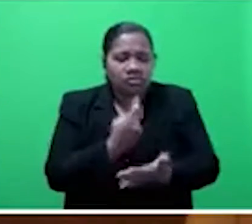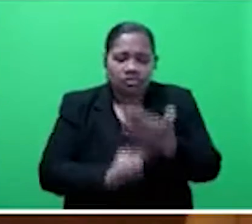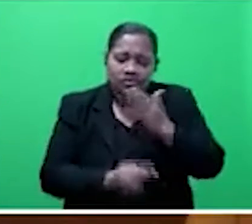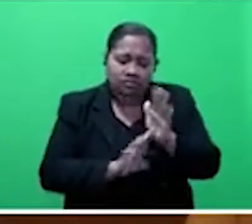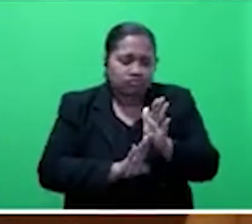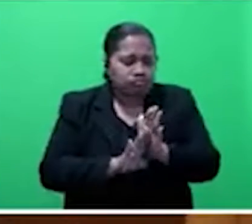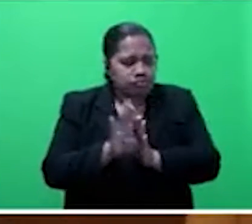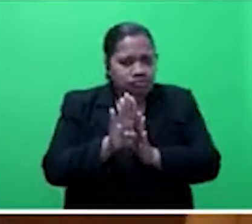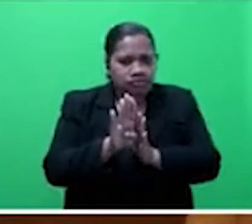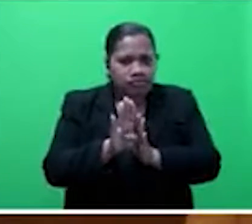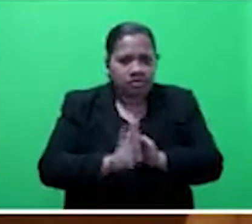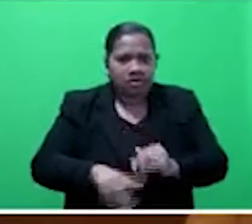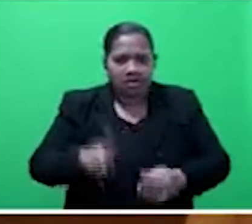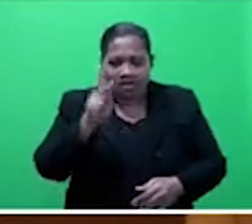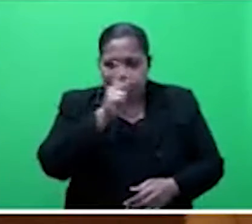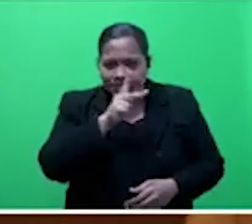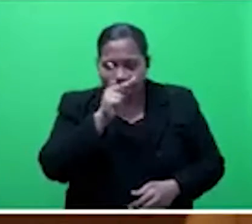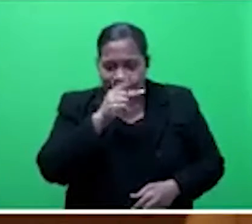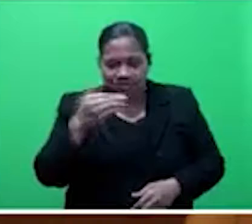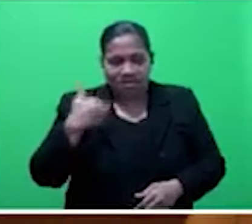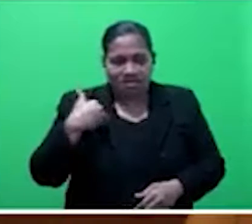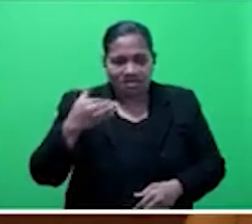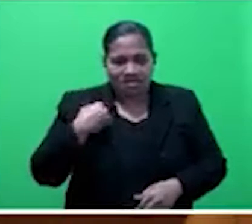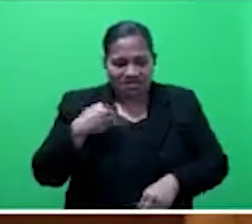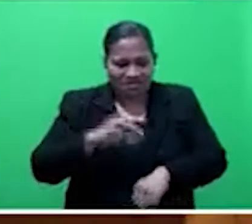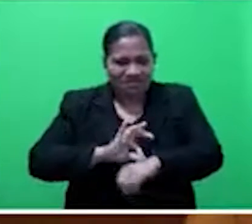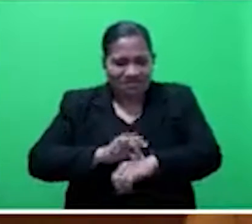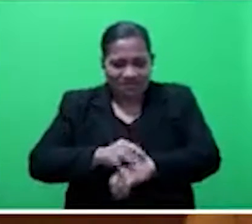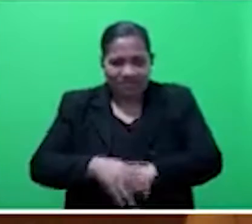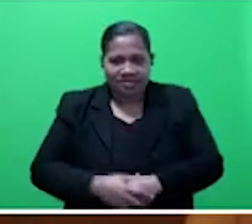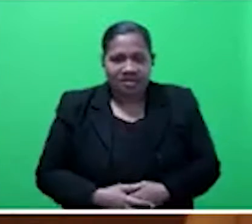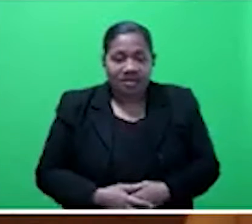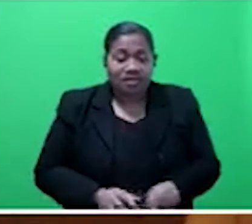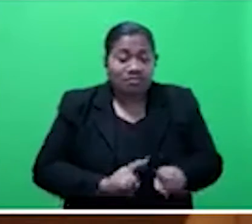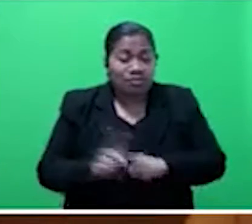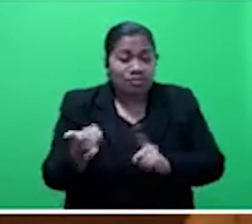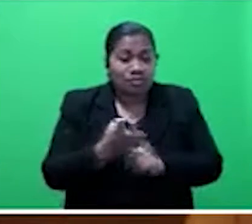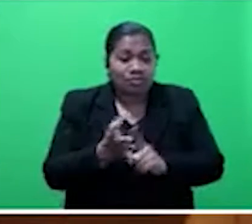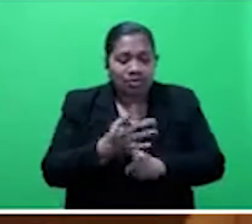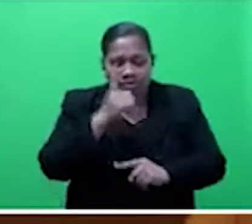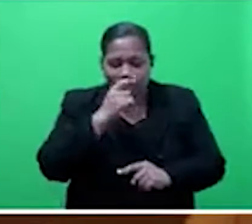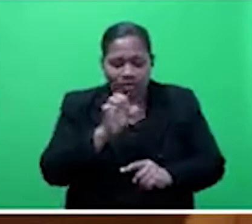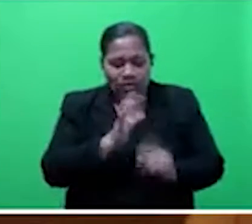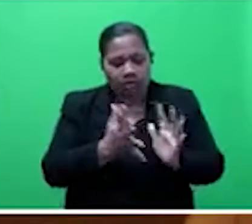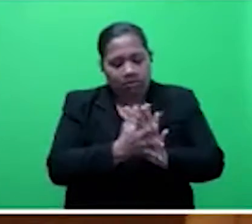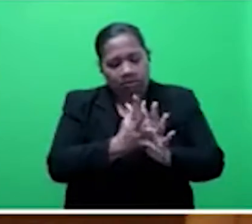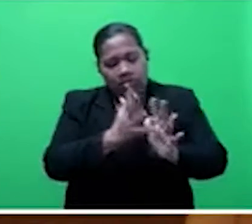most importantly, it means that our people do not have to wait in long lines at hospitals and health